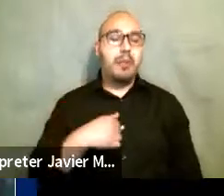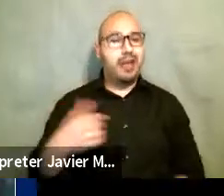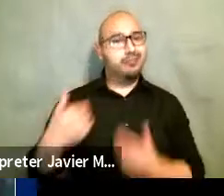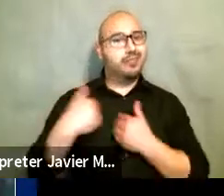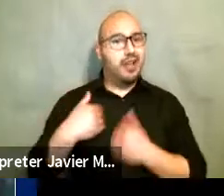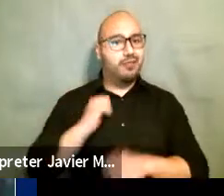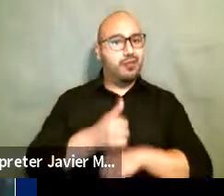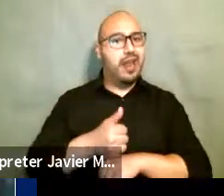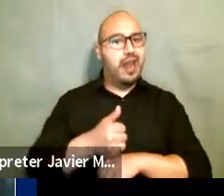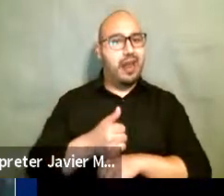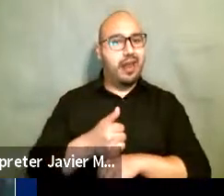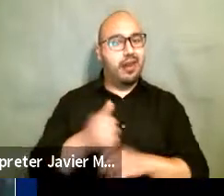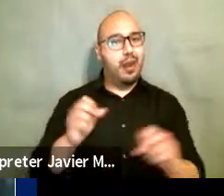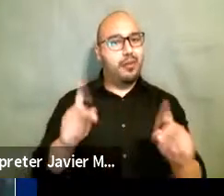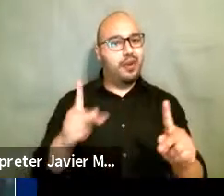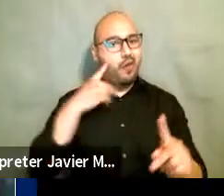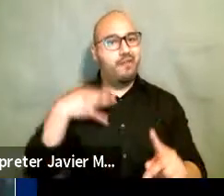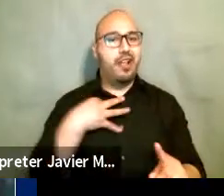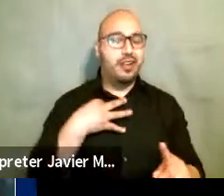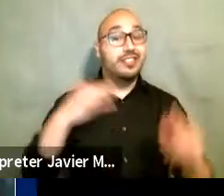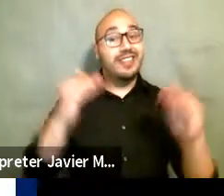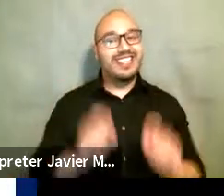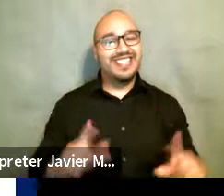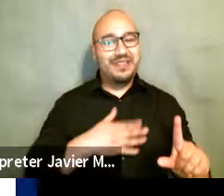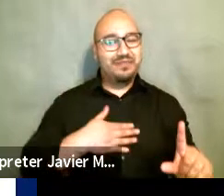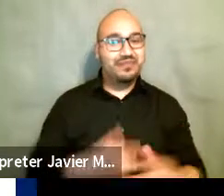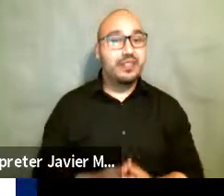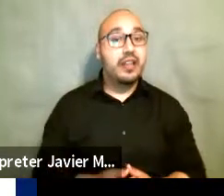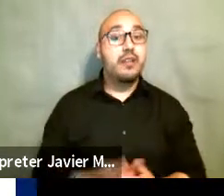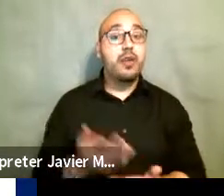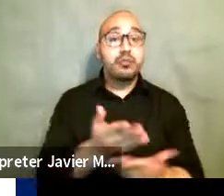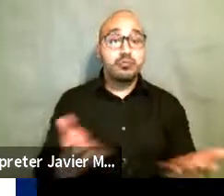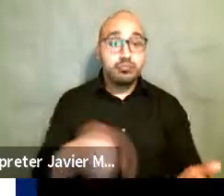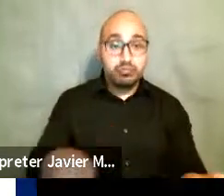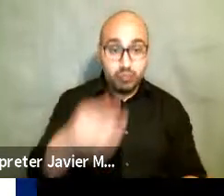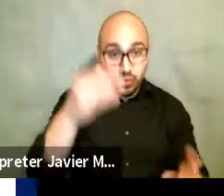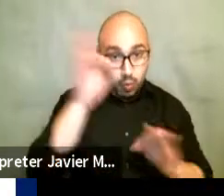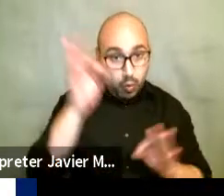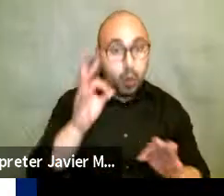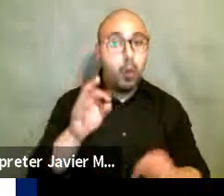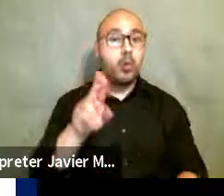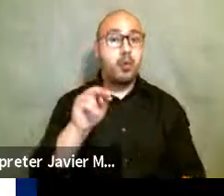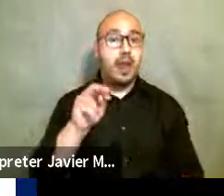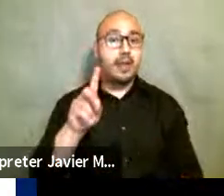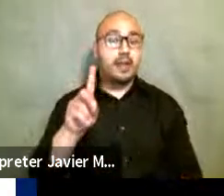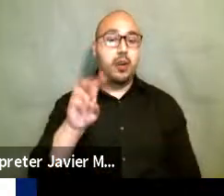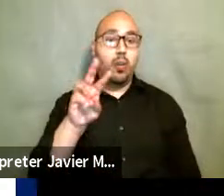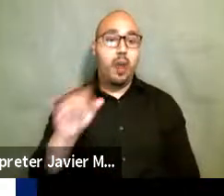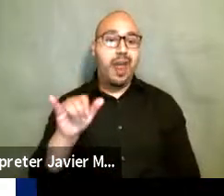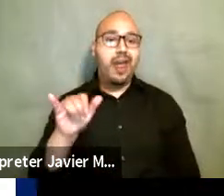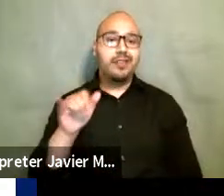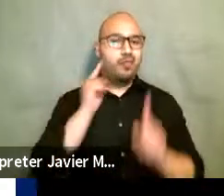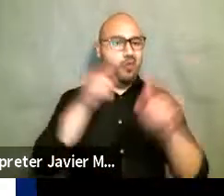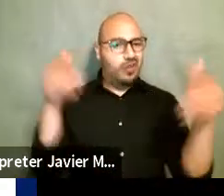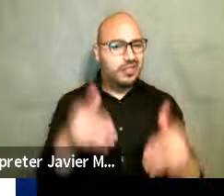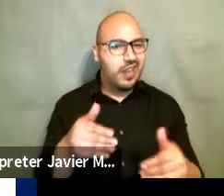train volunteers. So if we go to the next slide. For those of you who don't know, United Way focuses on creating community-based